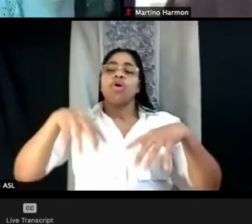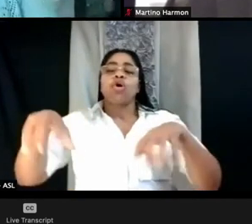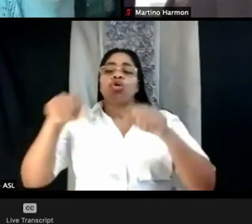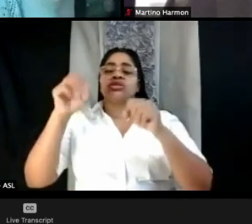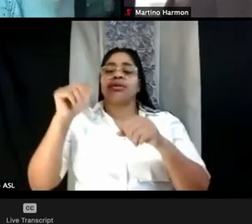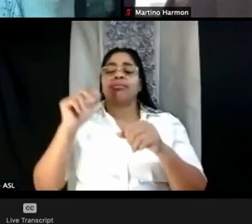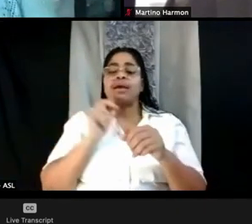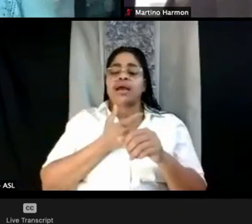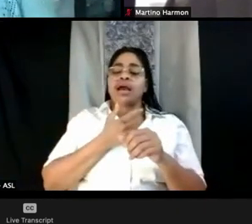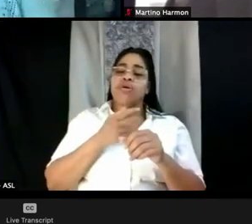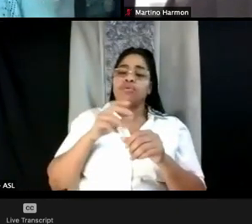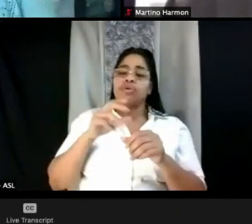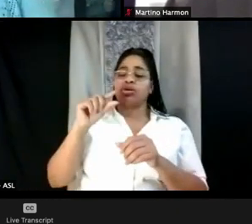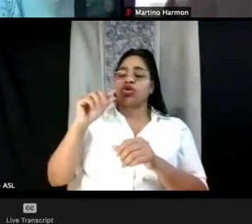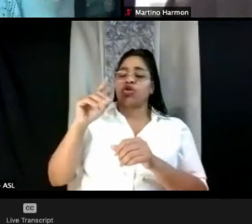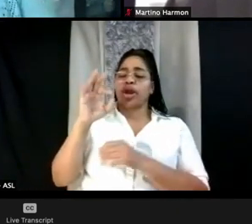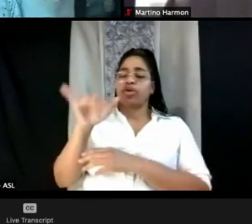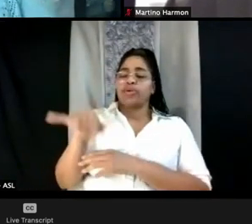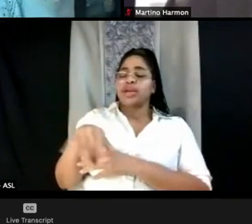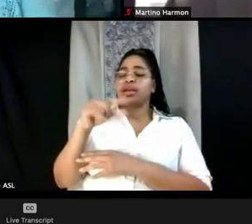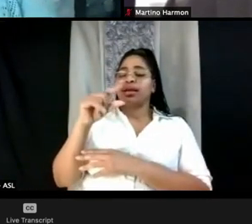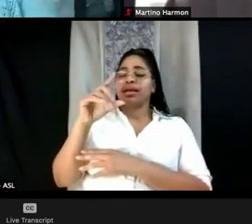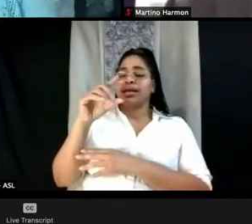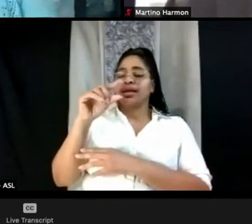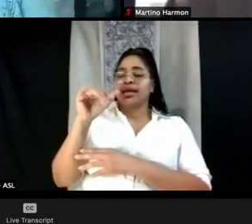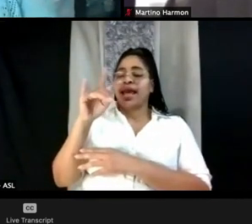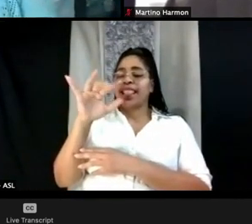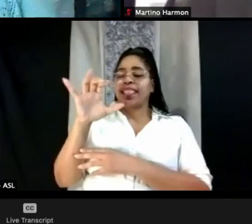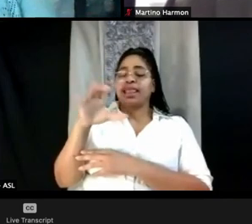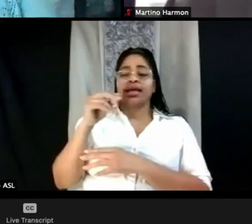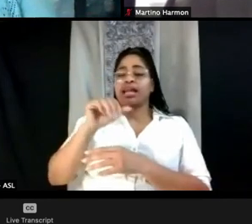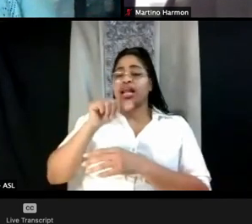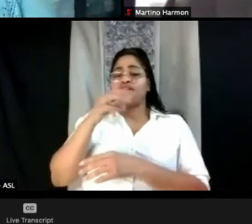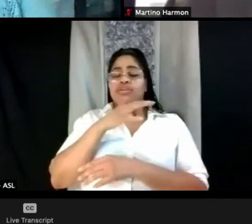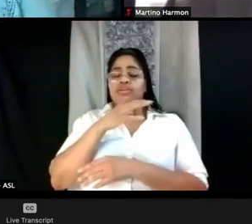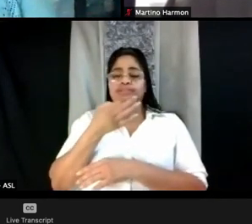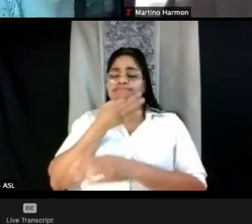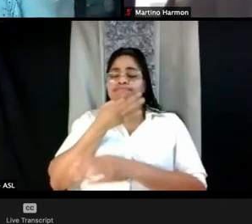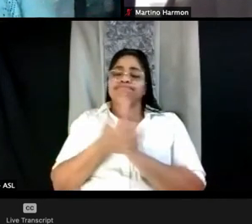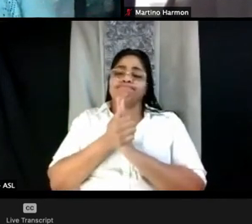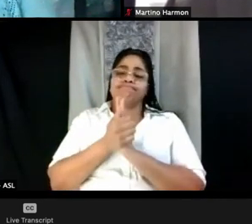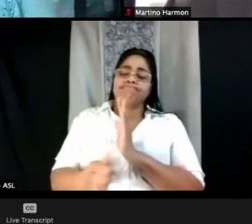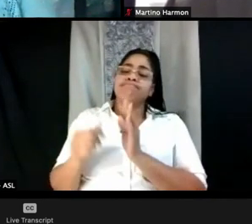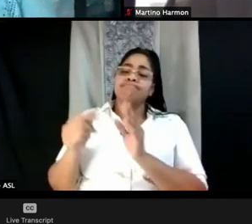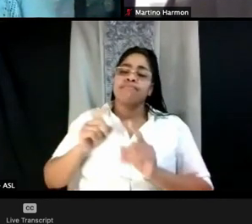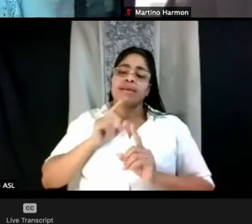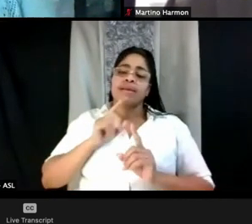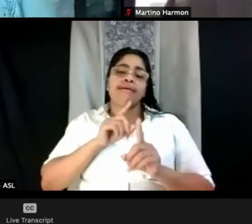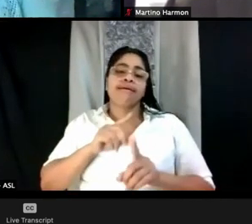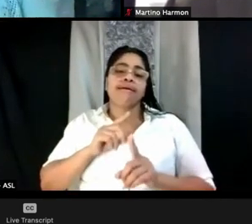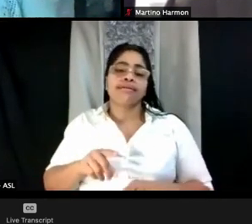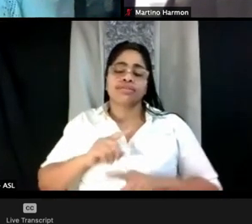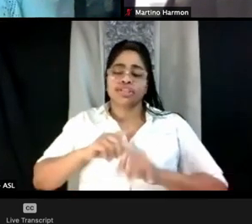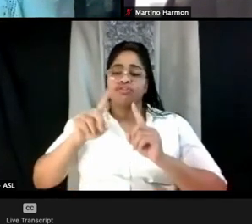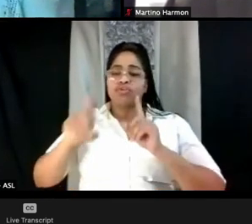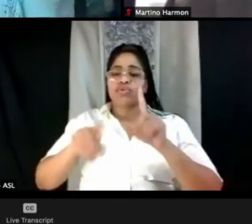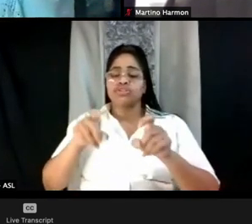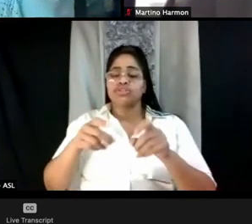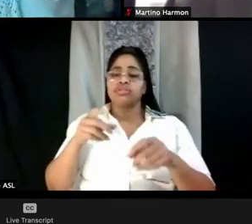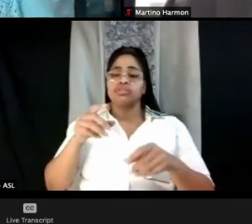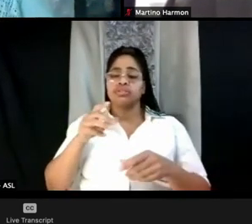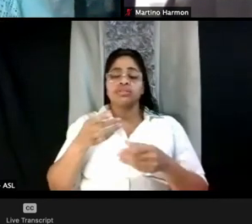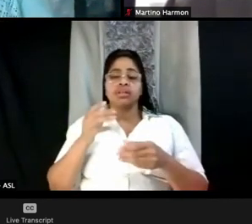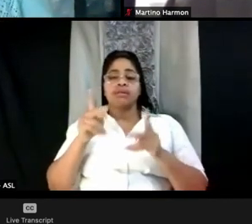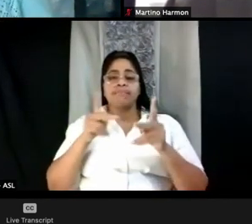Psychiatry Chair Dr. Gregory Dalek, and featuring several faculty experts who are answering questions provided by the public. The